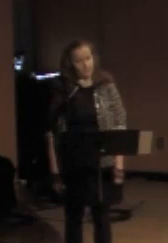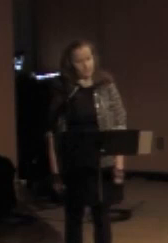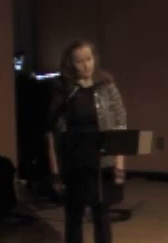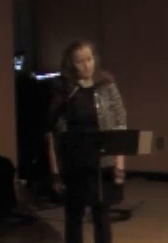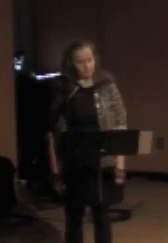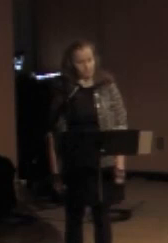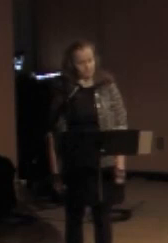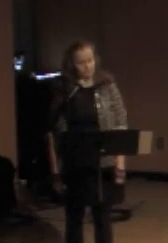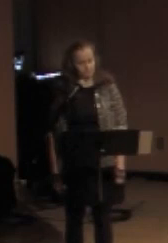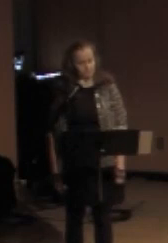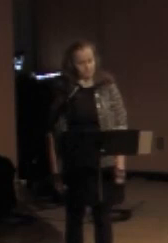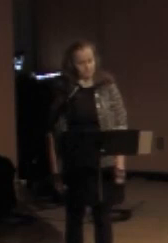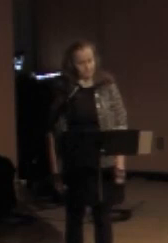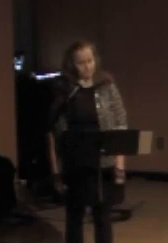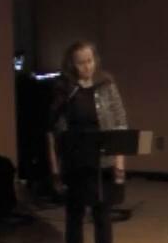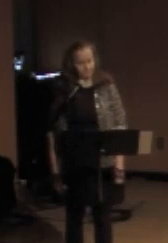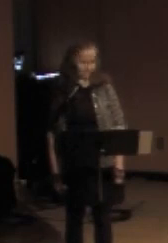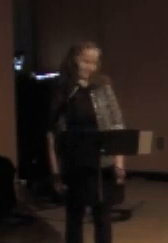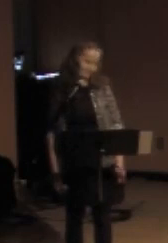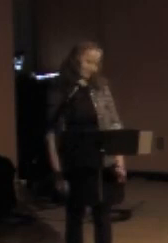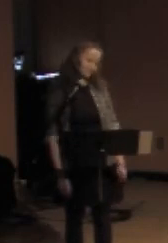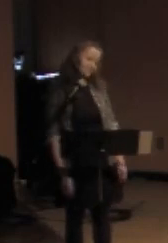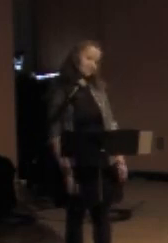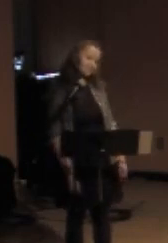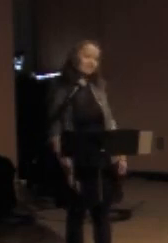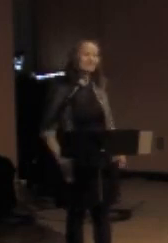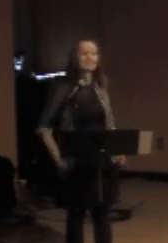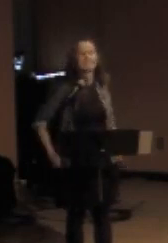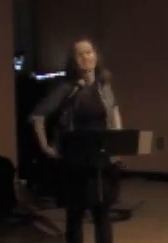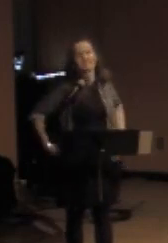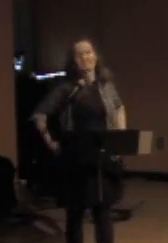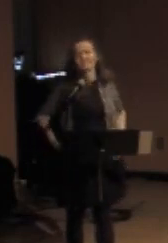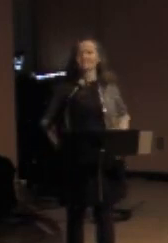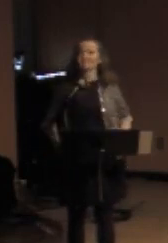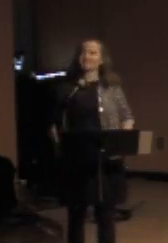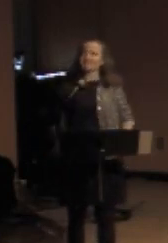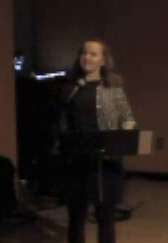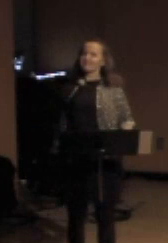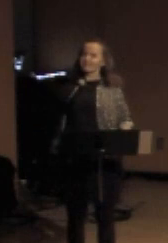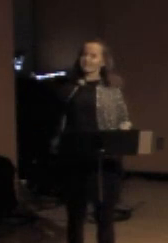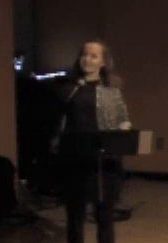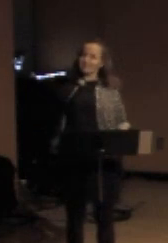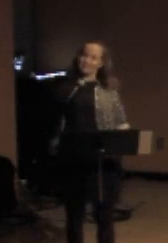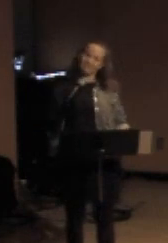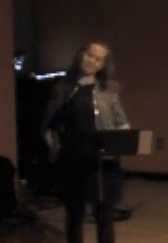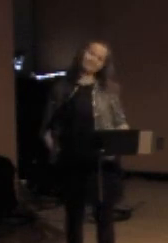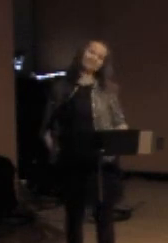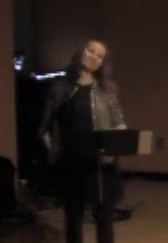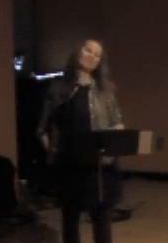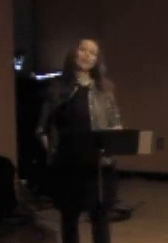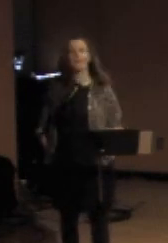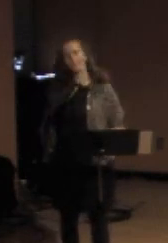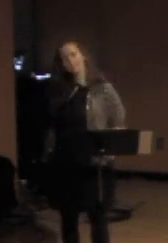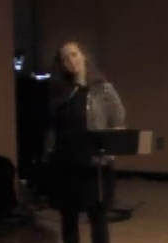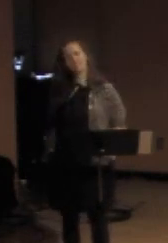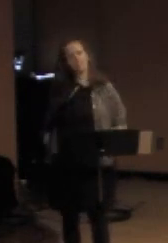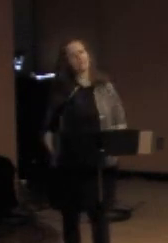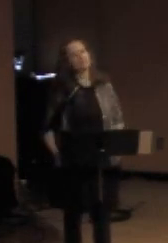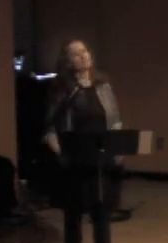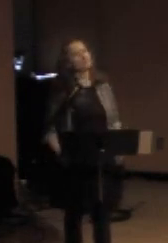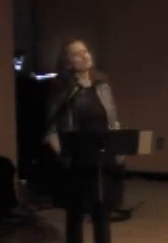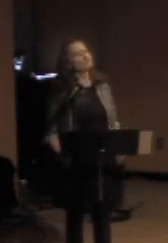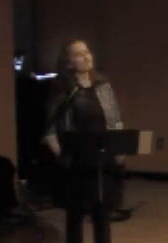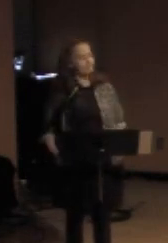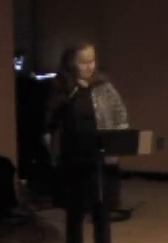like you she has put on some bright red lipstick gets up walks around the room to with the mirror in her hand makes a face and puts on some more